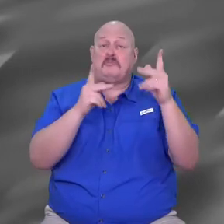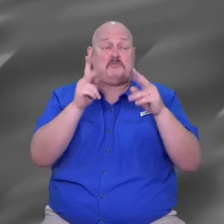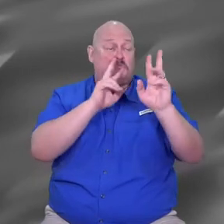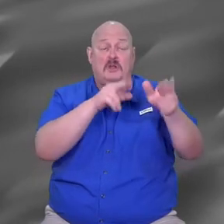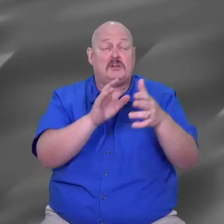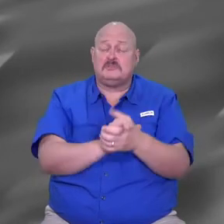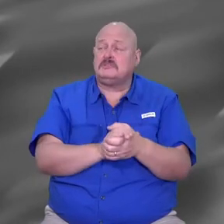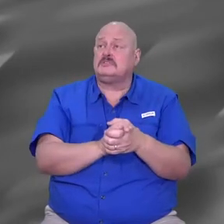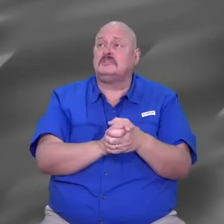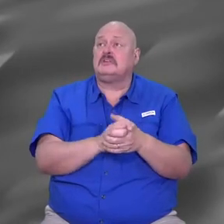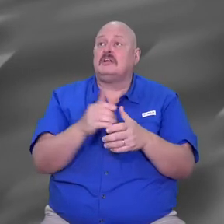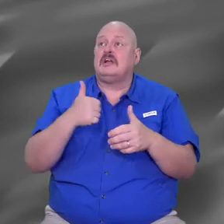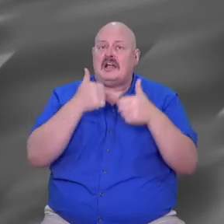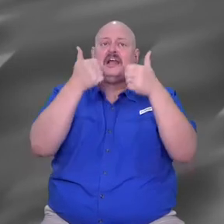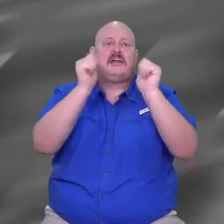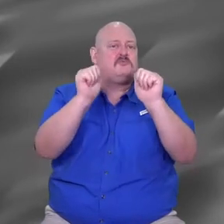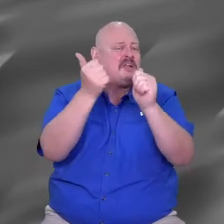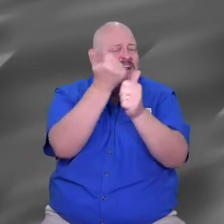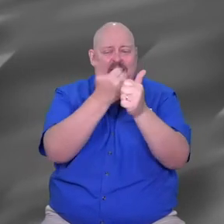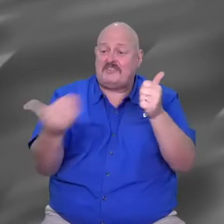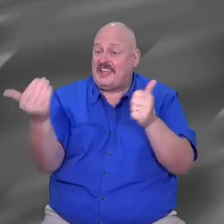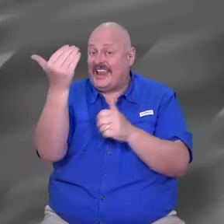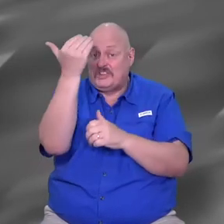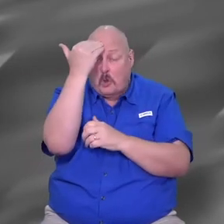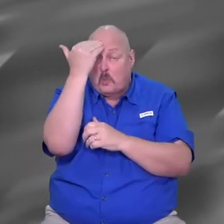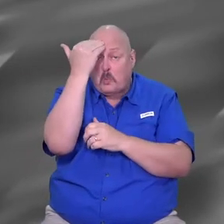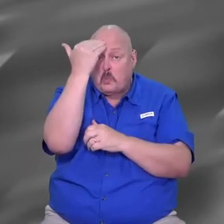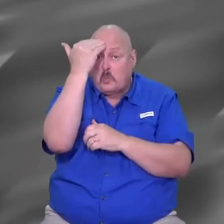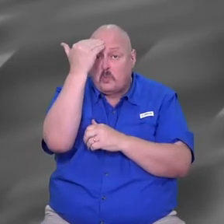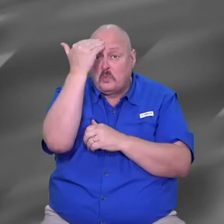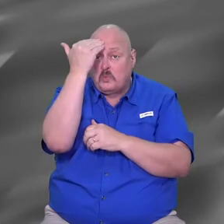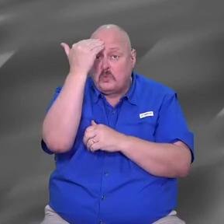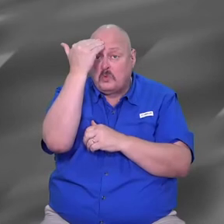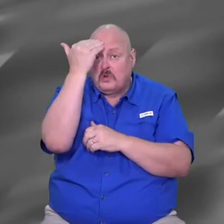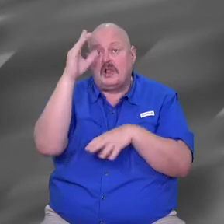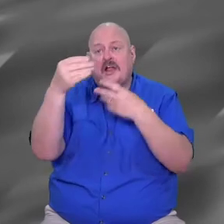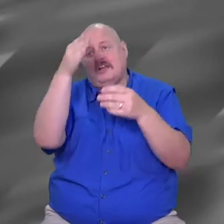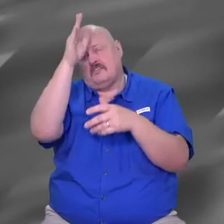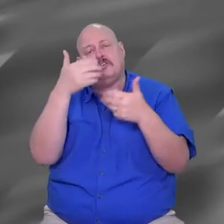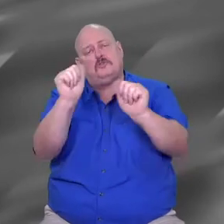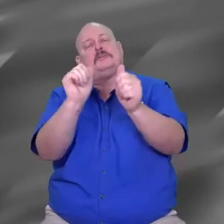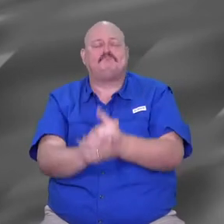responds. I've tried everything I know. I might as well give God a shot.